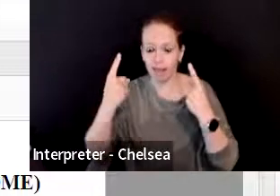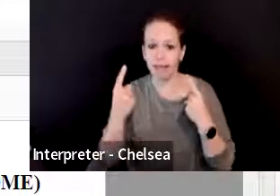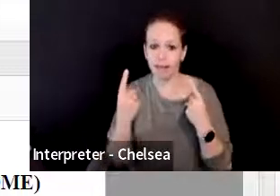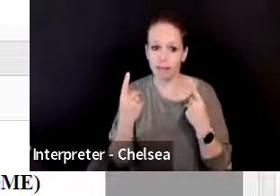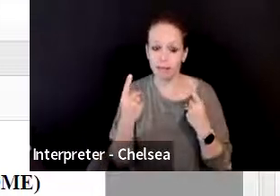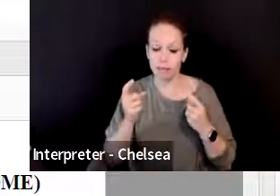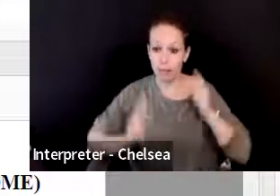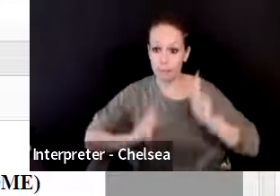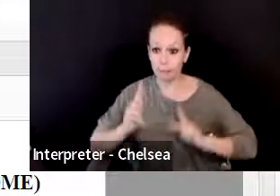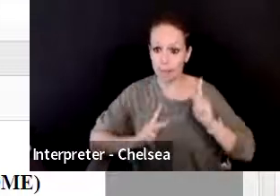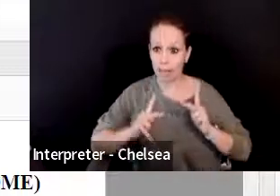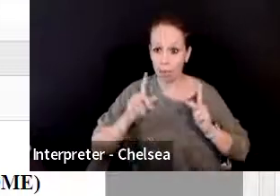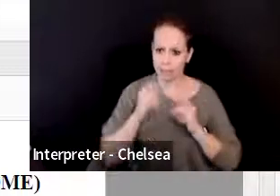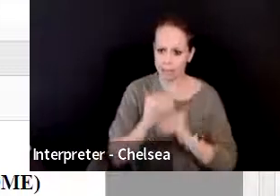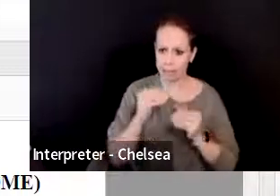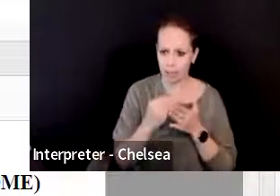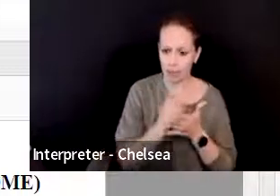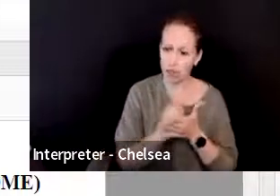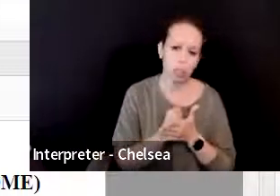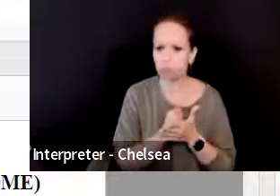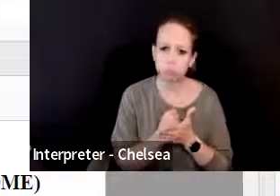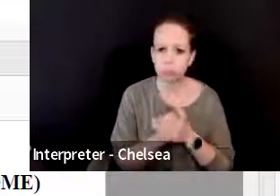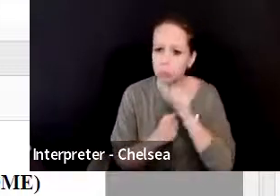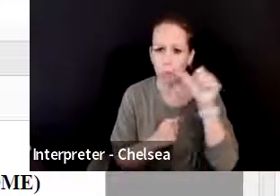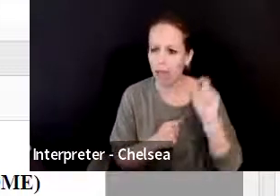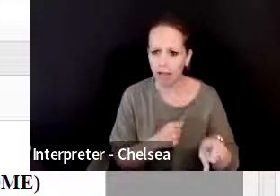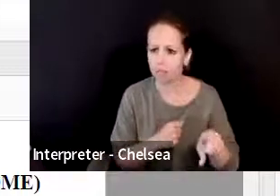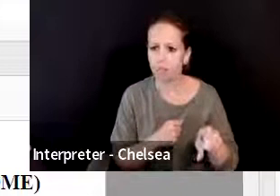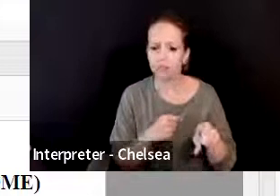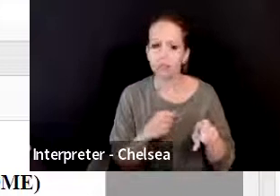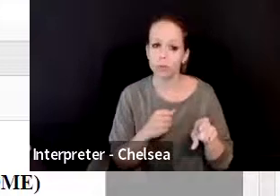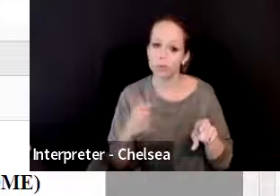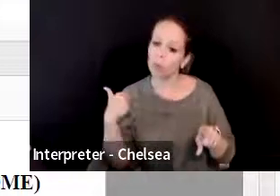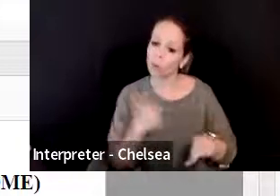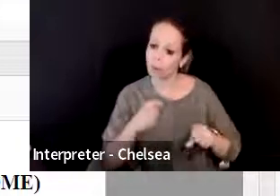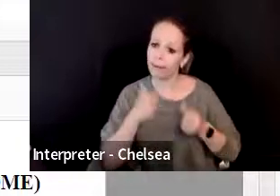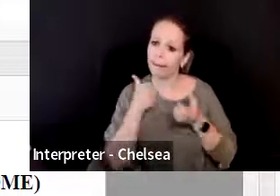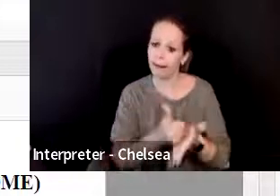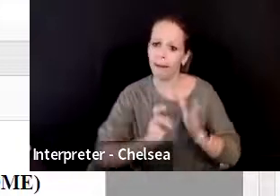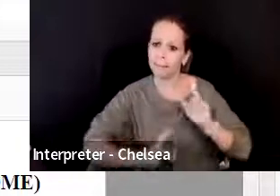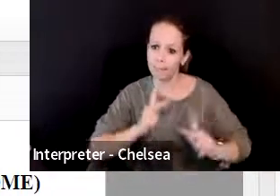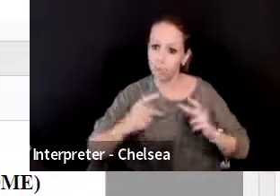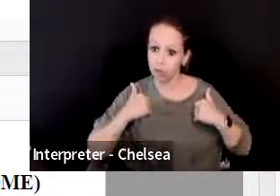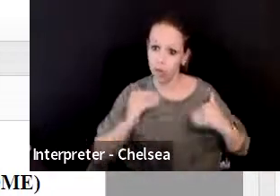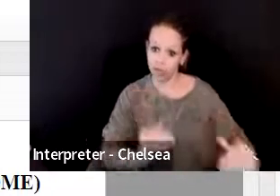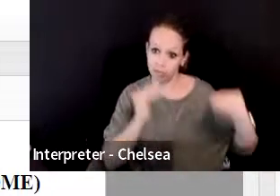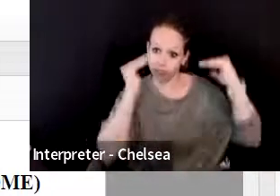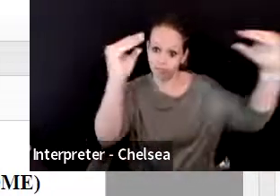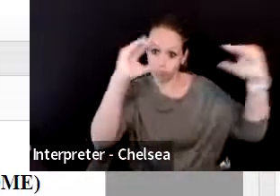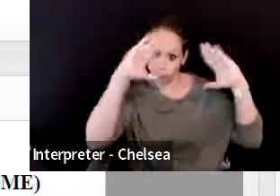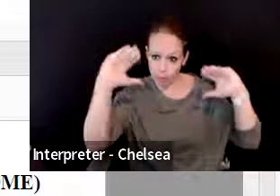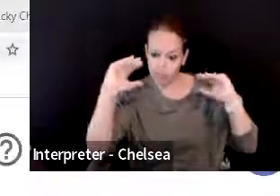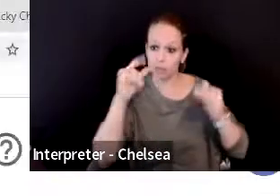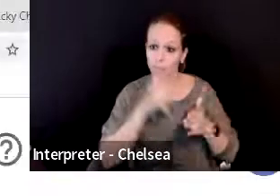to limit their earnings, that we can really help people to have high expectations for what's